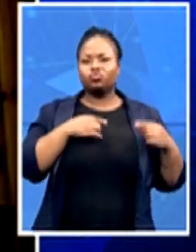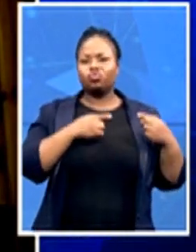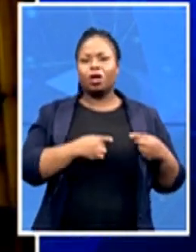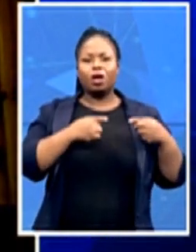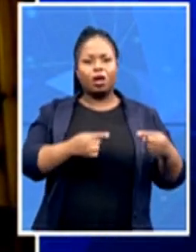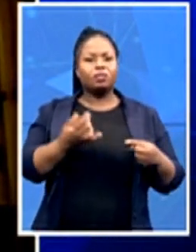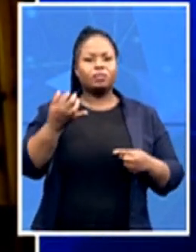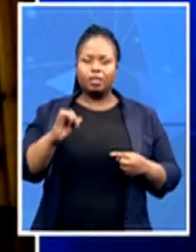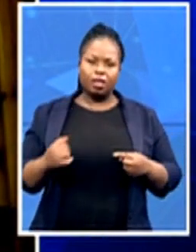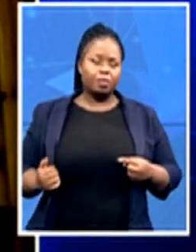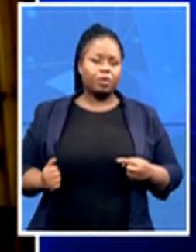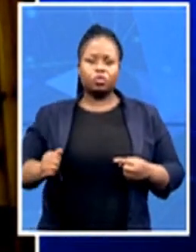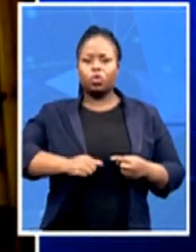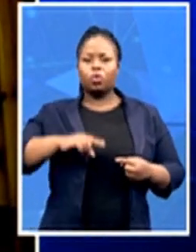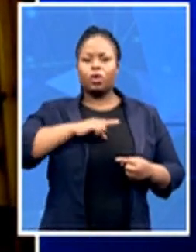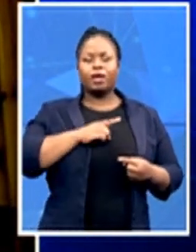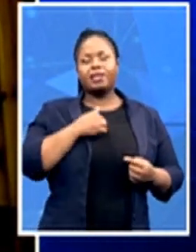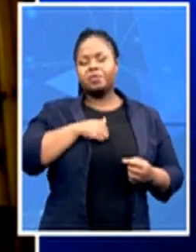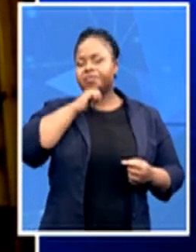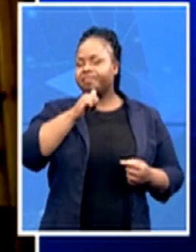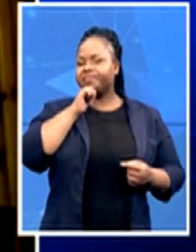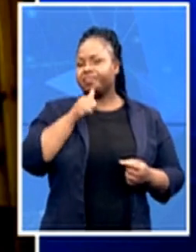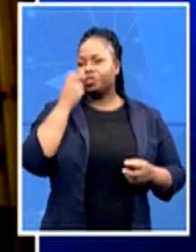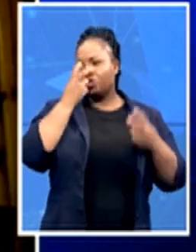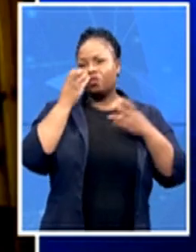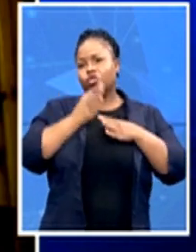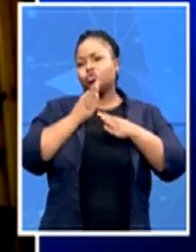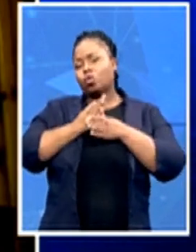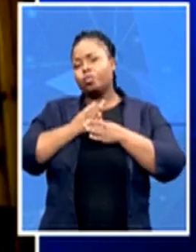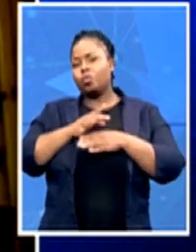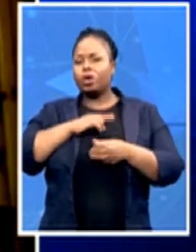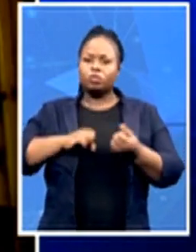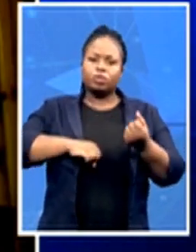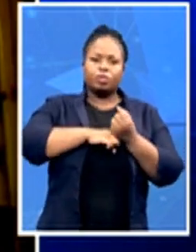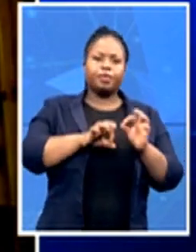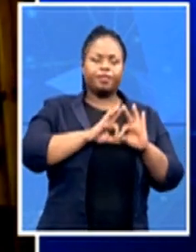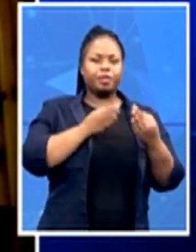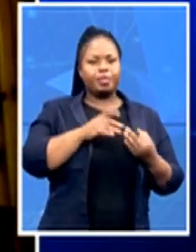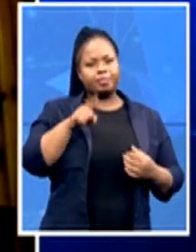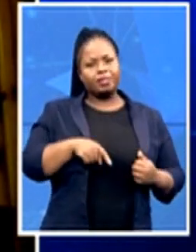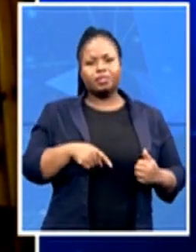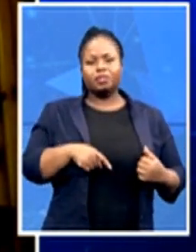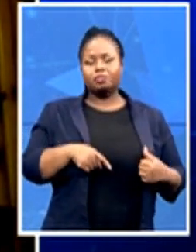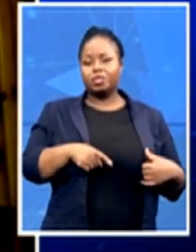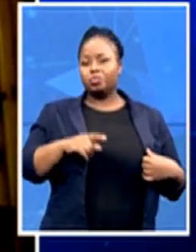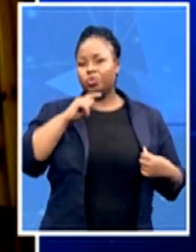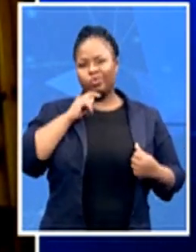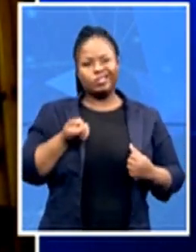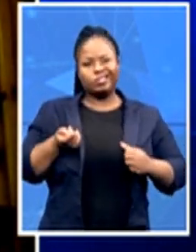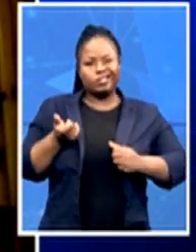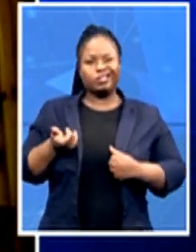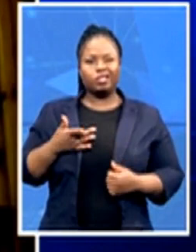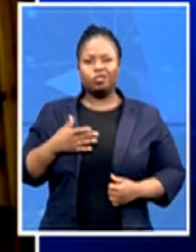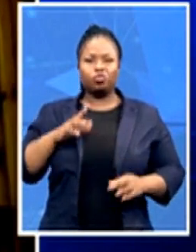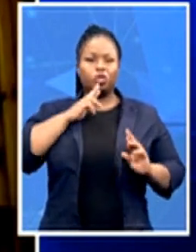just to sustain and support the families. So there hasn't been much that we can come back and point at and say that this